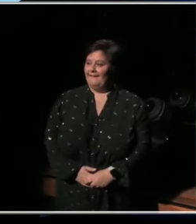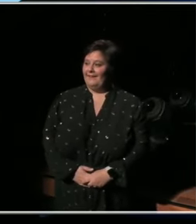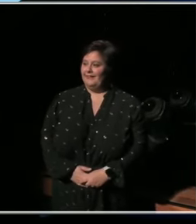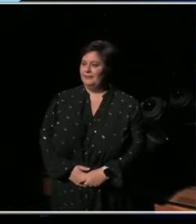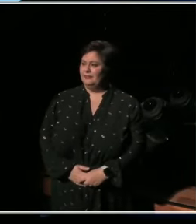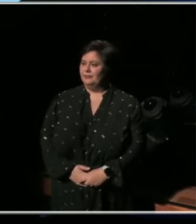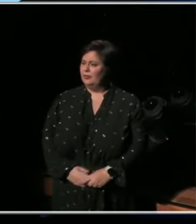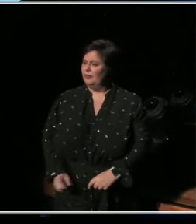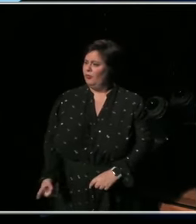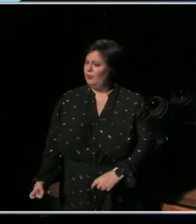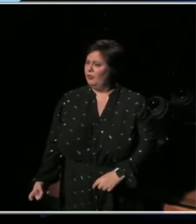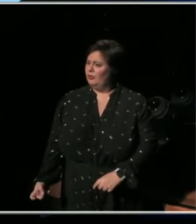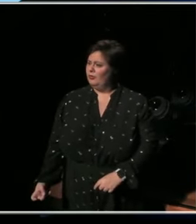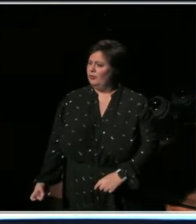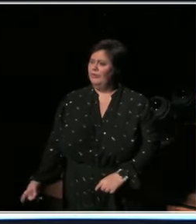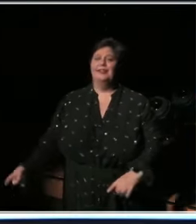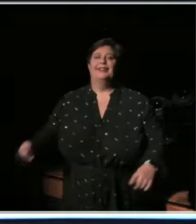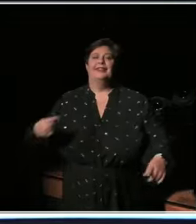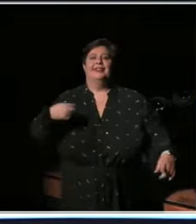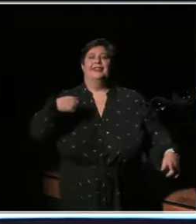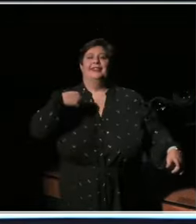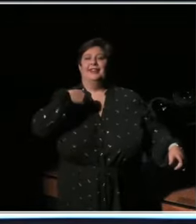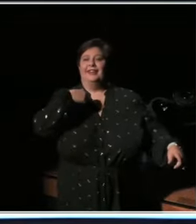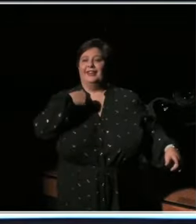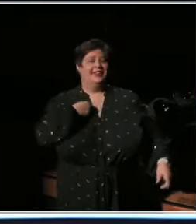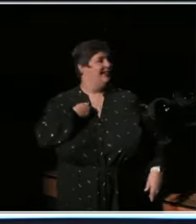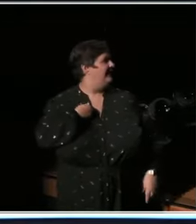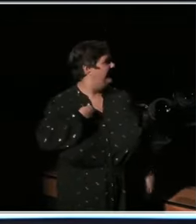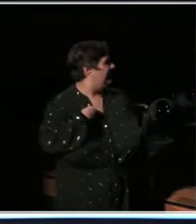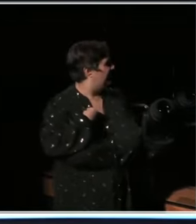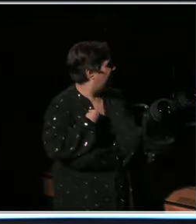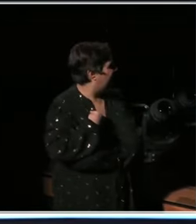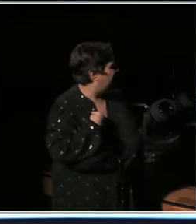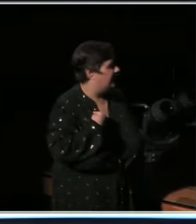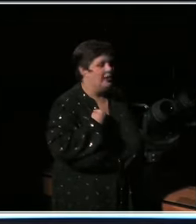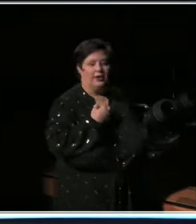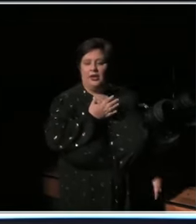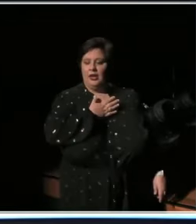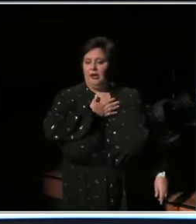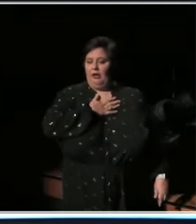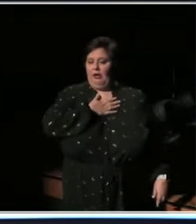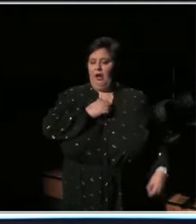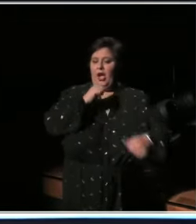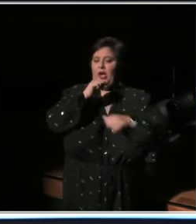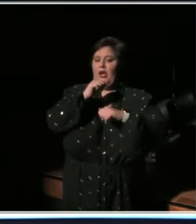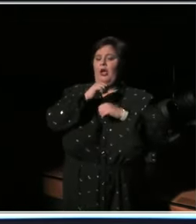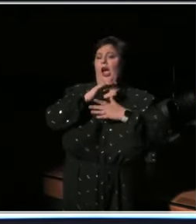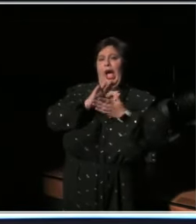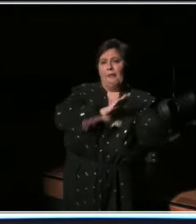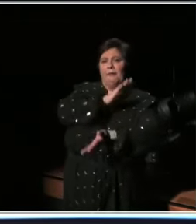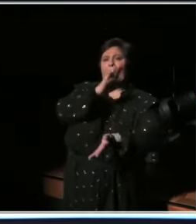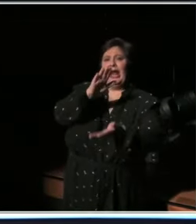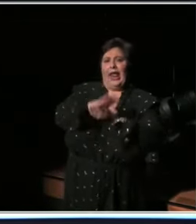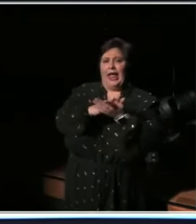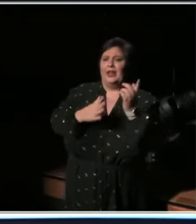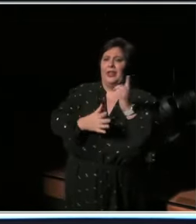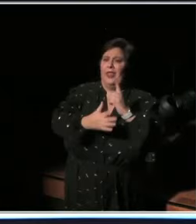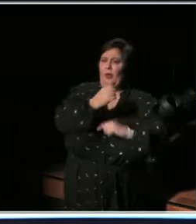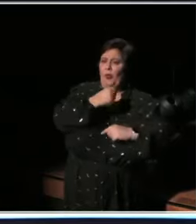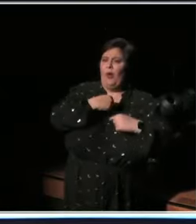All right, I'm happy, because if I didn't win, I'm glad it went